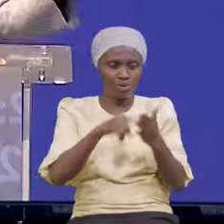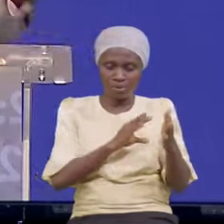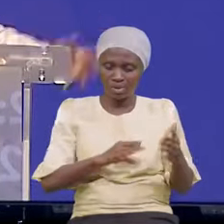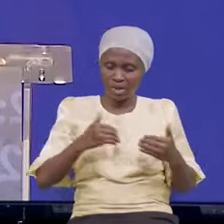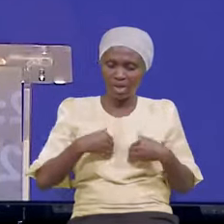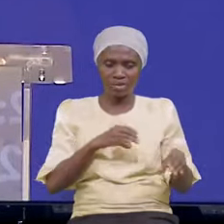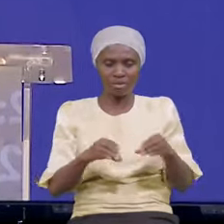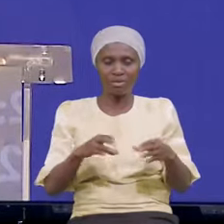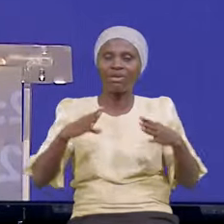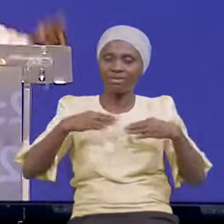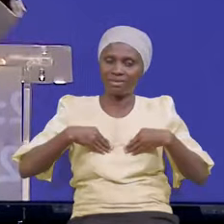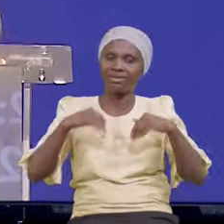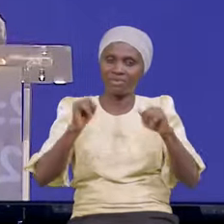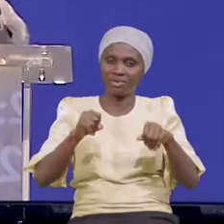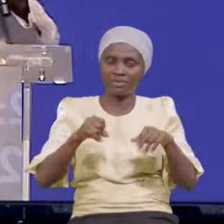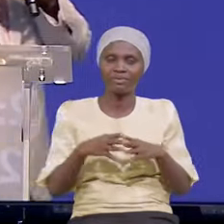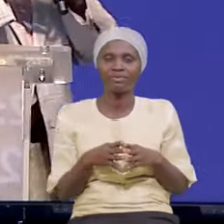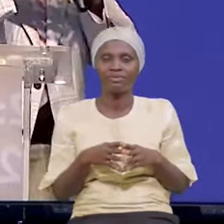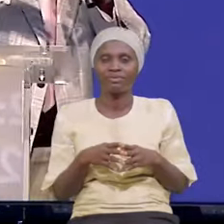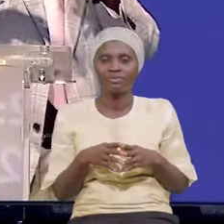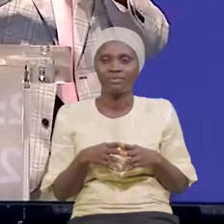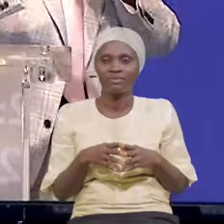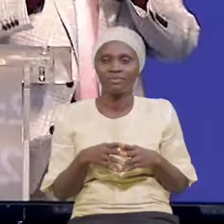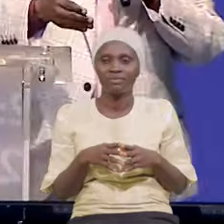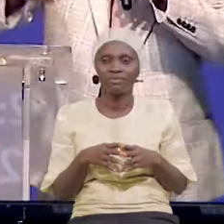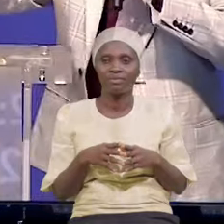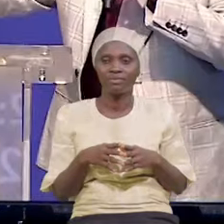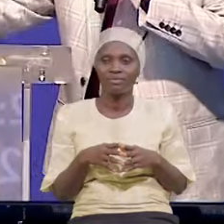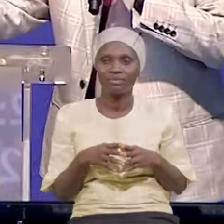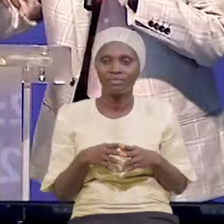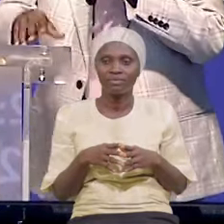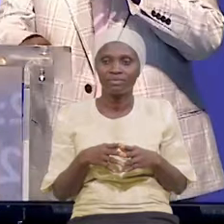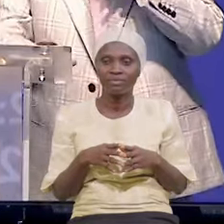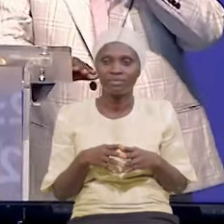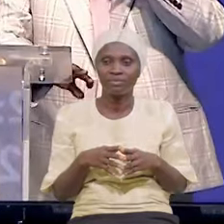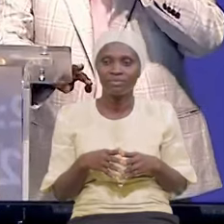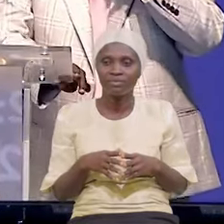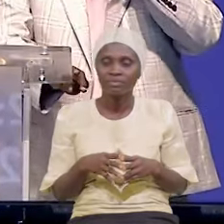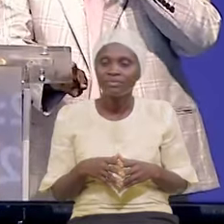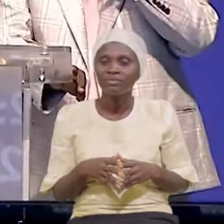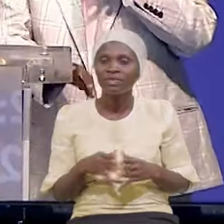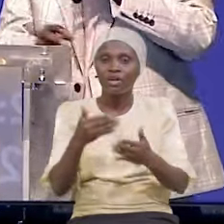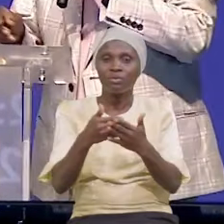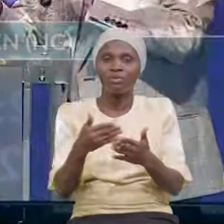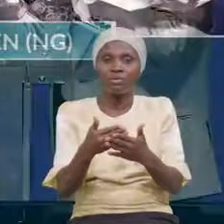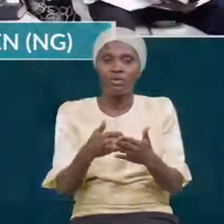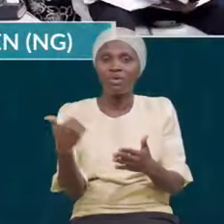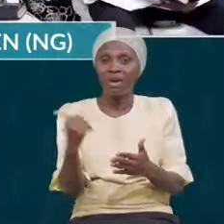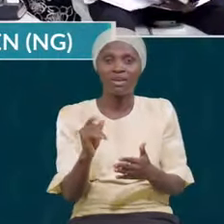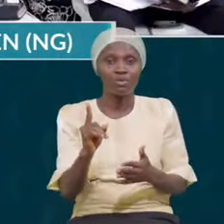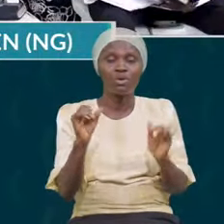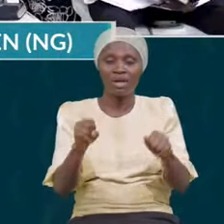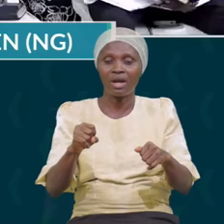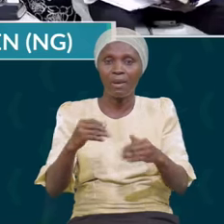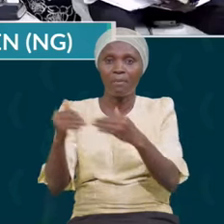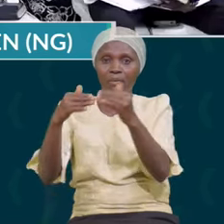done, acceptable, Christu e vidhamaina angikara yogyamaina vaatni chesaru, before anybody can build a bridge, evaraina varini nirmanam